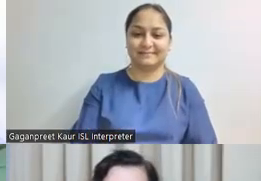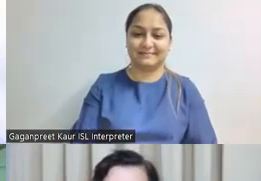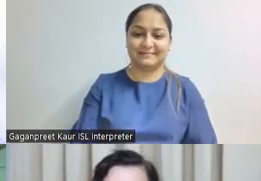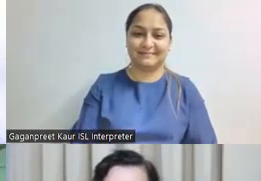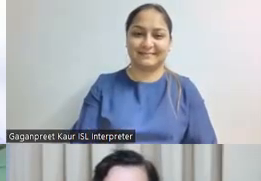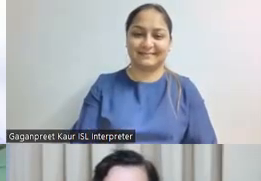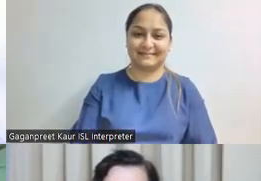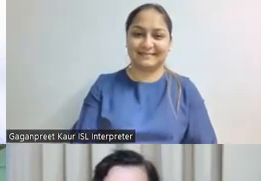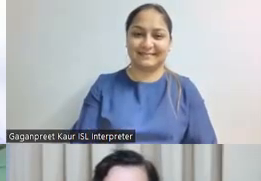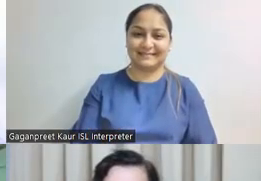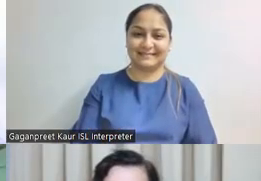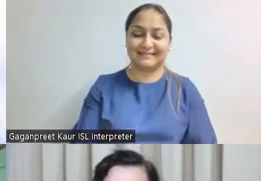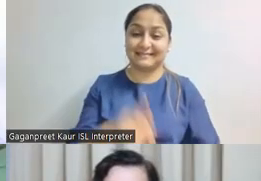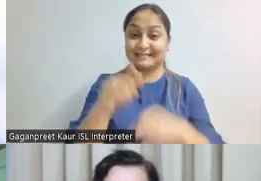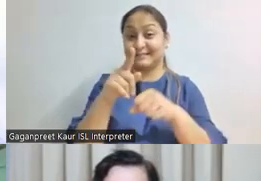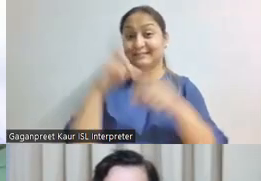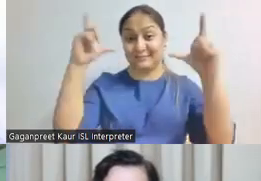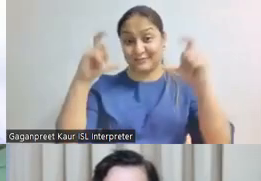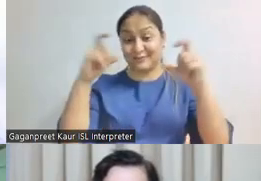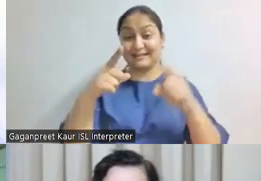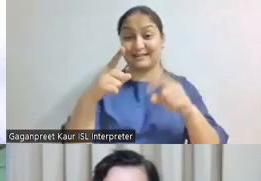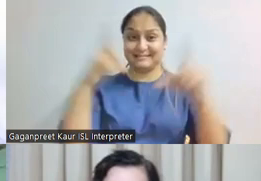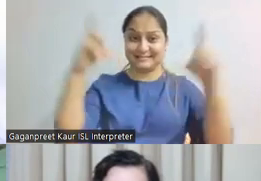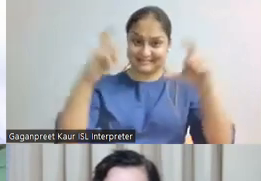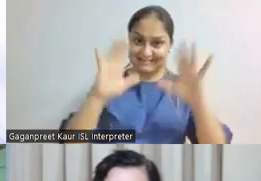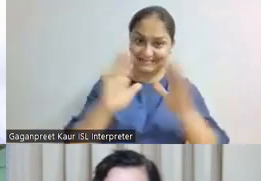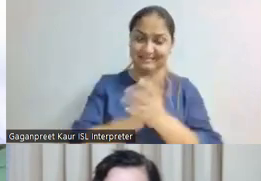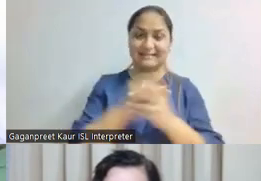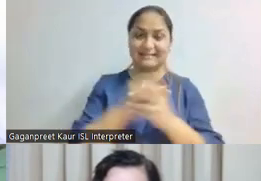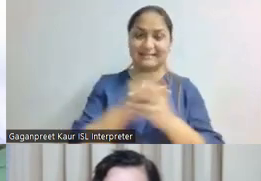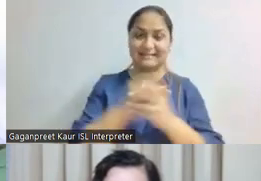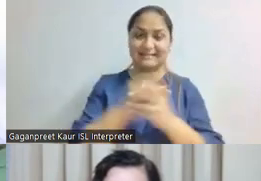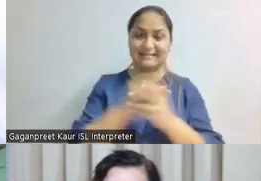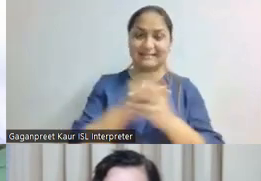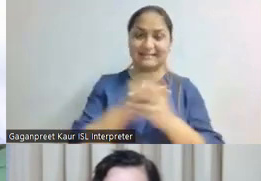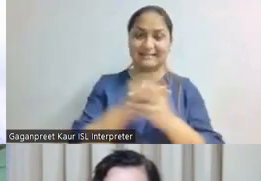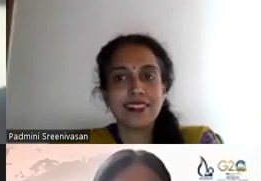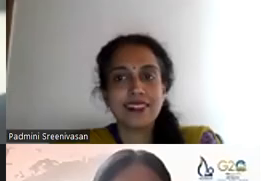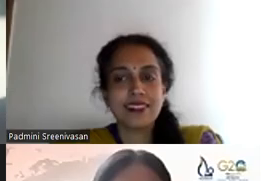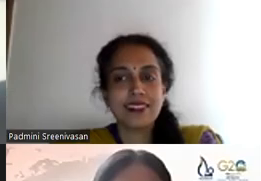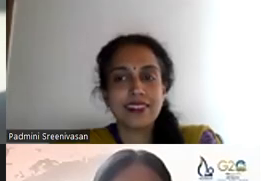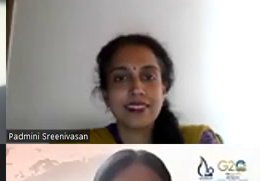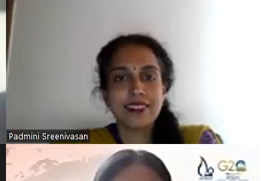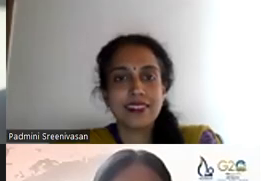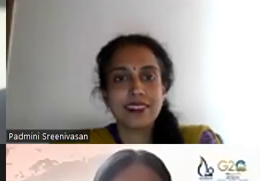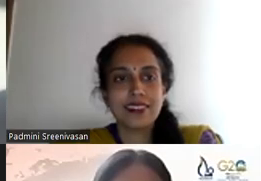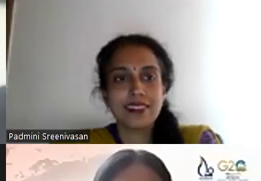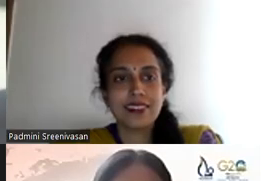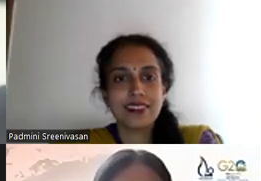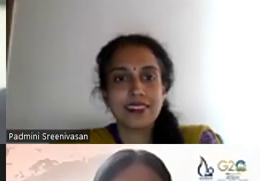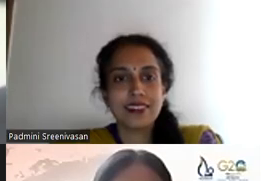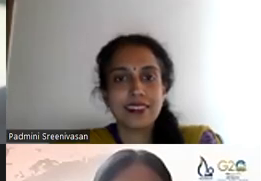While the photographers are taking pictures, I'll quickly brief through the next segment, that is the breakout